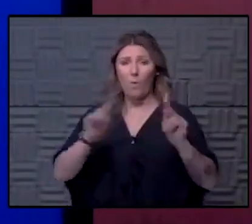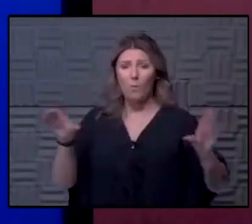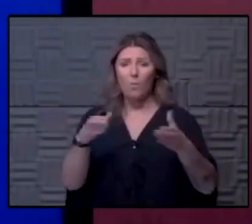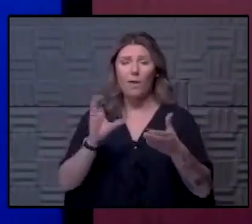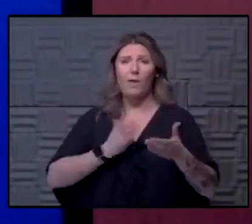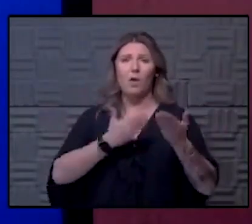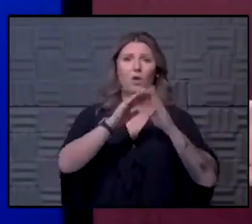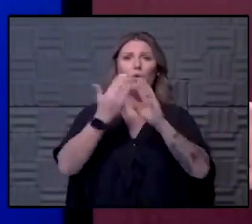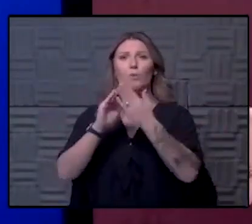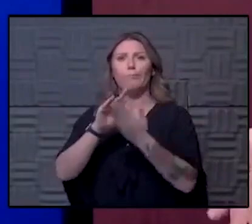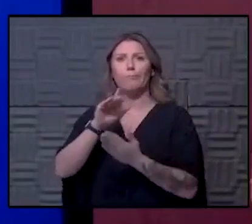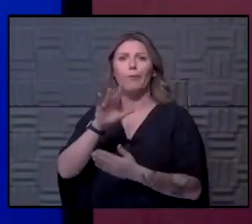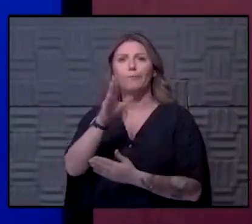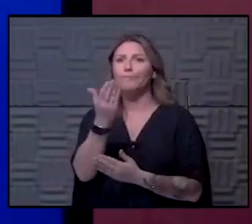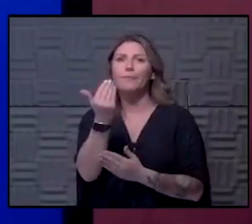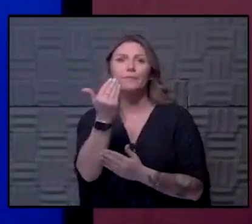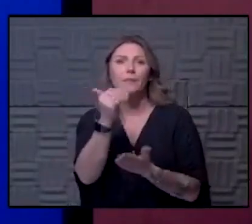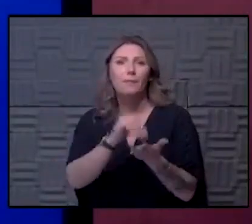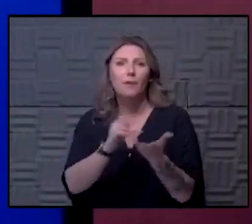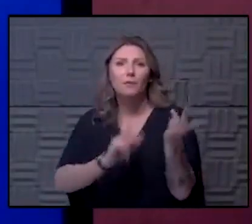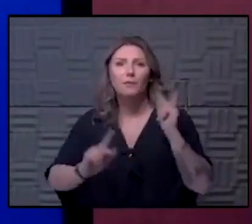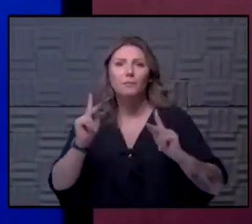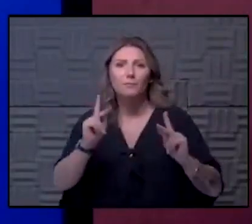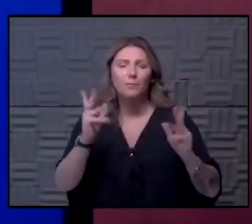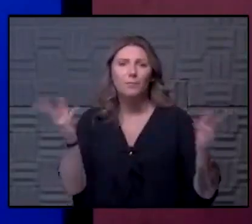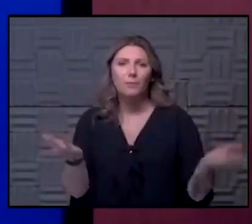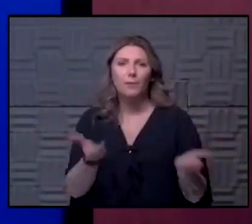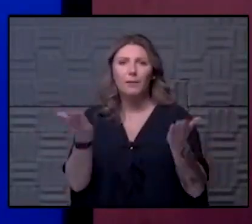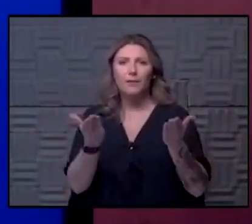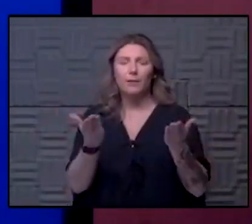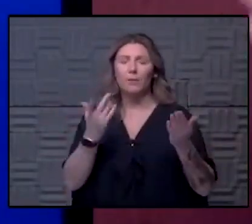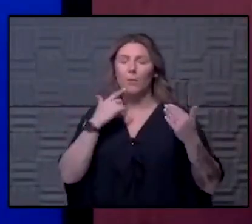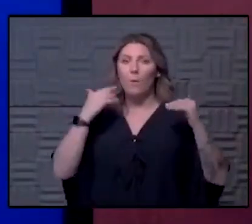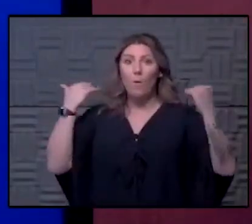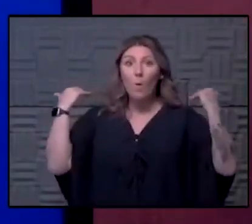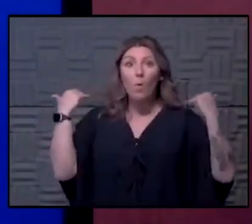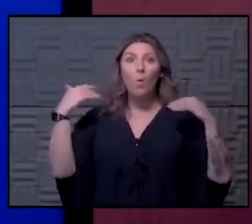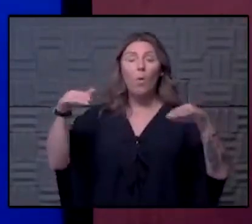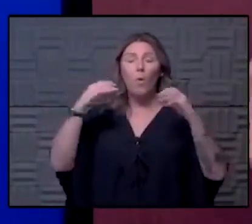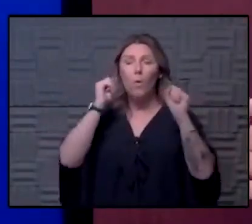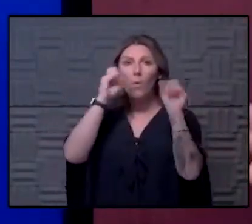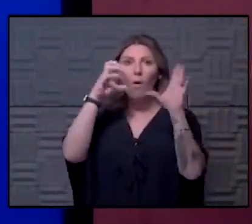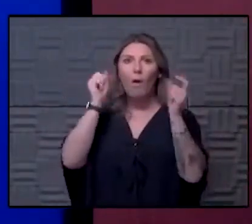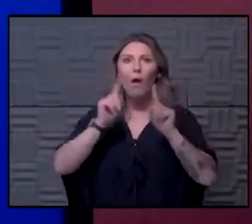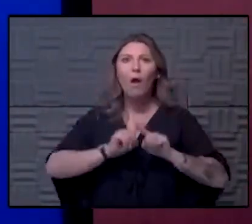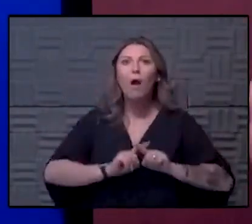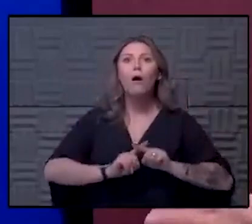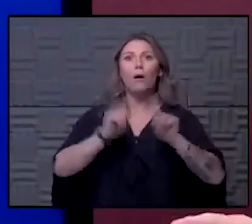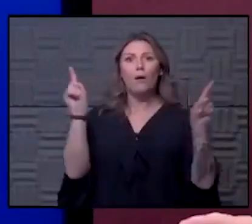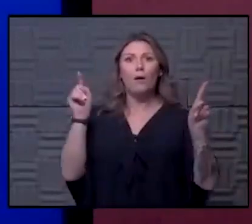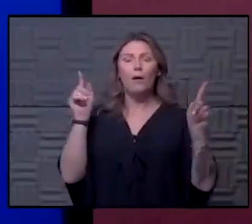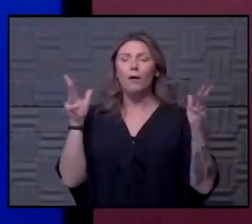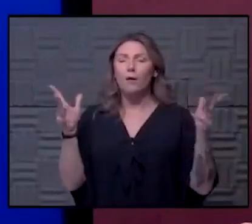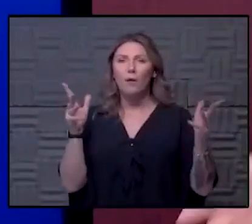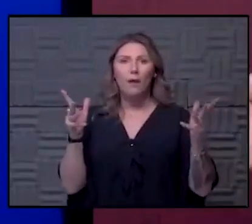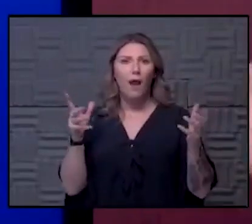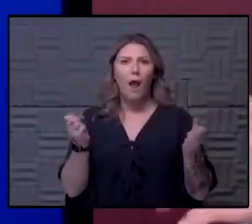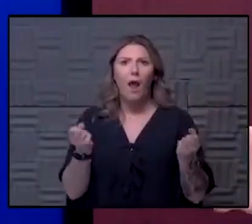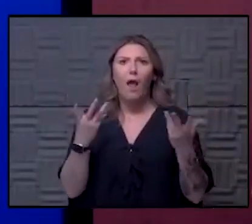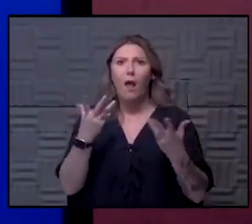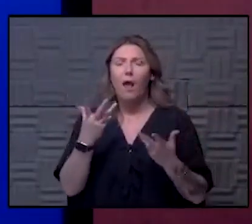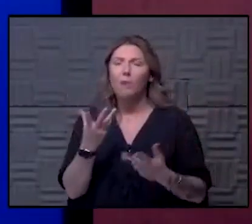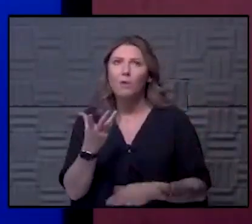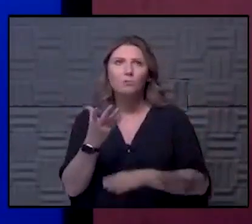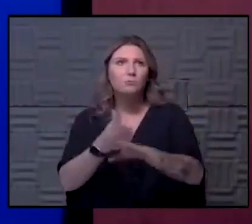of about 15,000 here at KU, it is just a remarkable difference and how much better